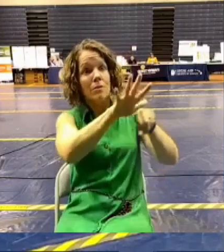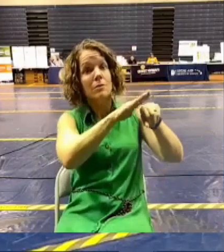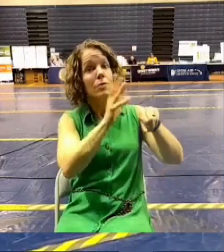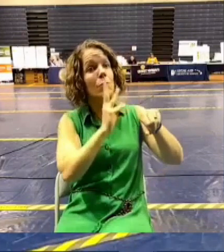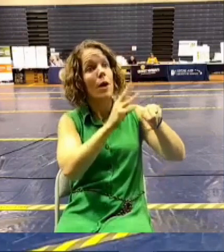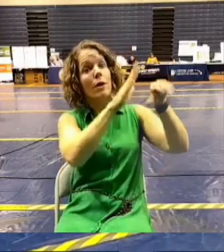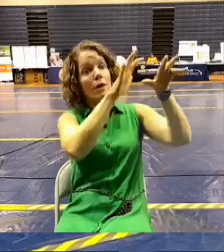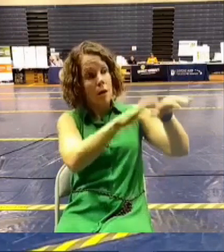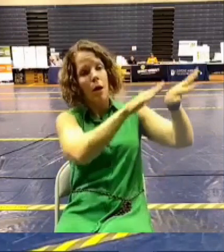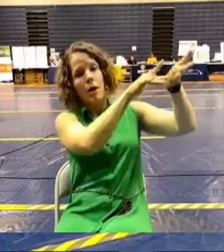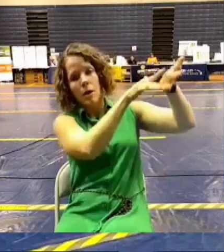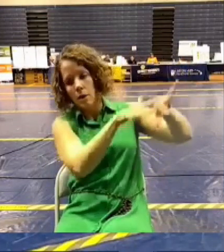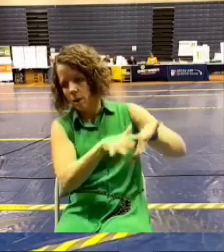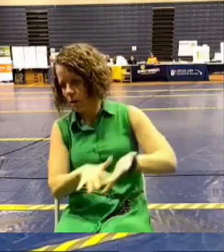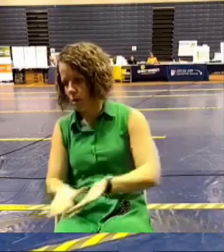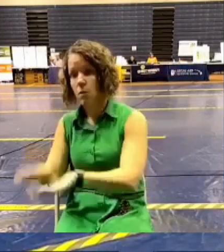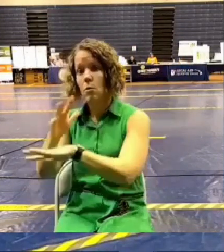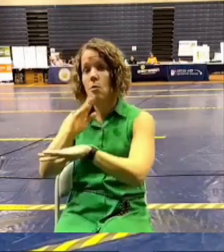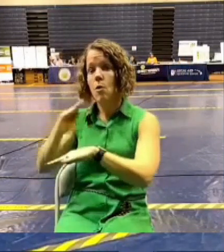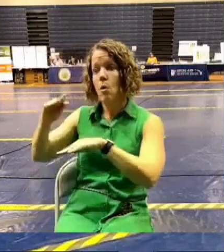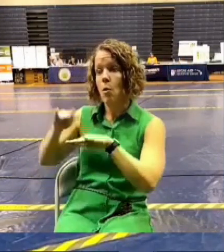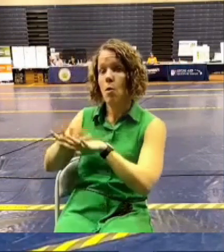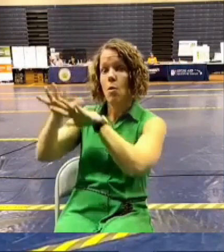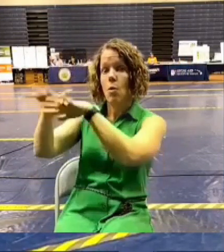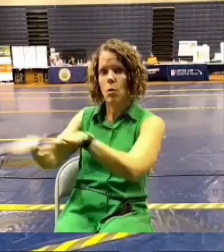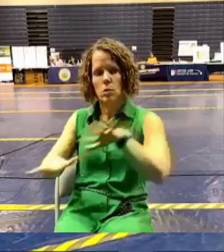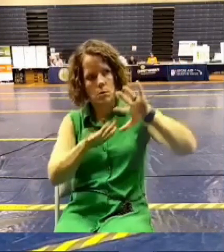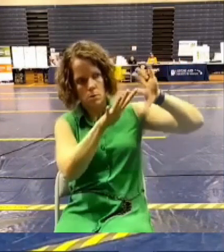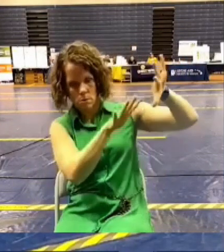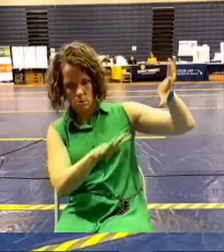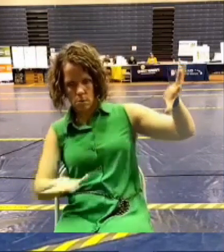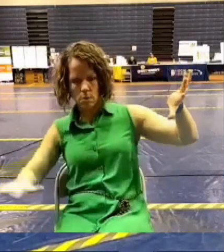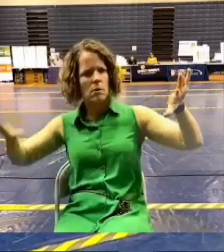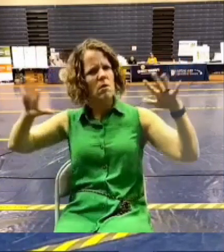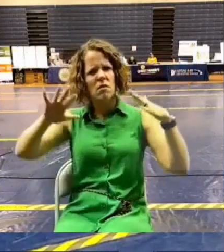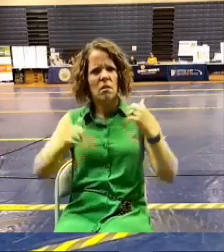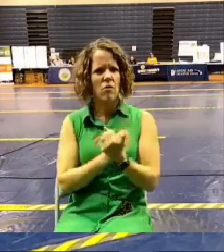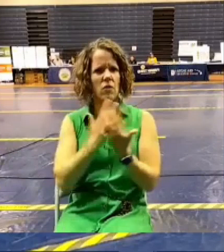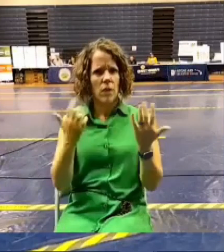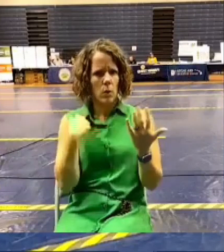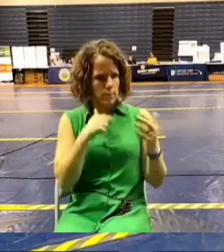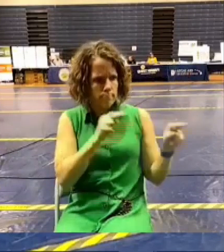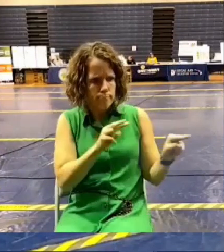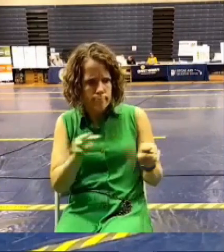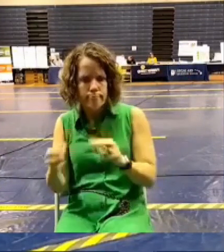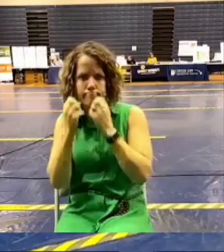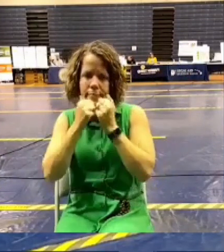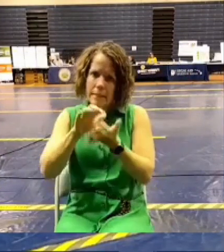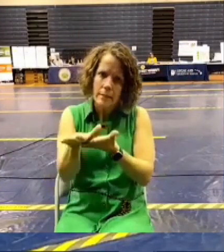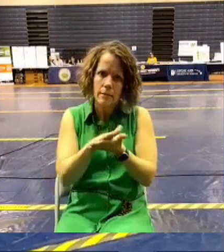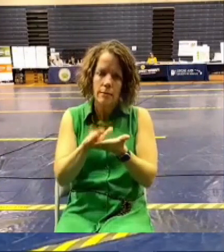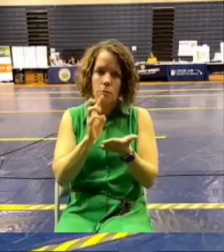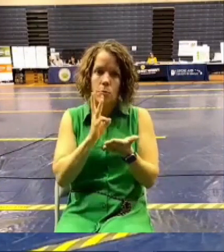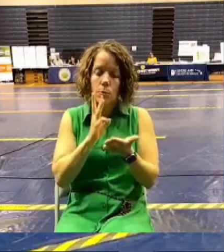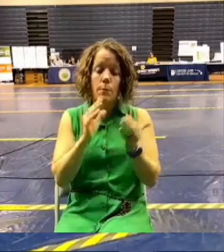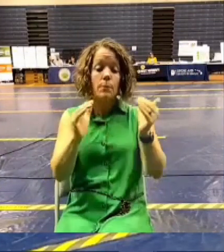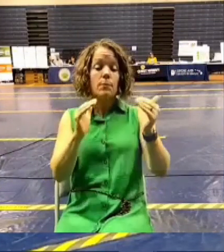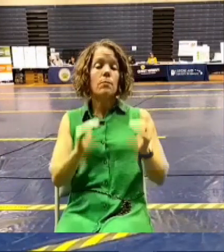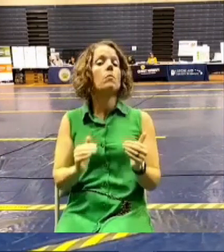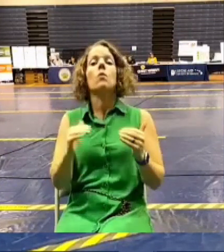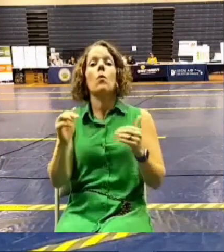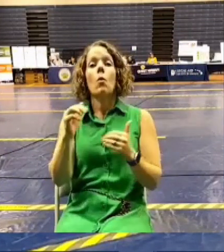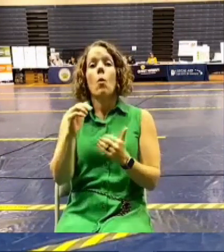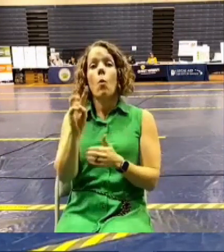the ocean. It's a watershed. So everything in it is what we're being mindful of. Number seven, updating wildfire management plans.